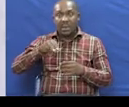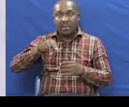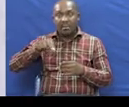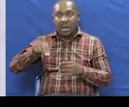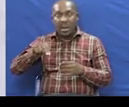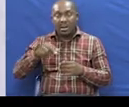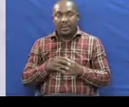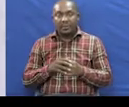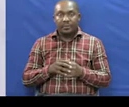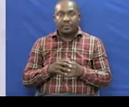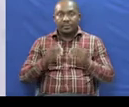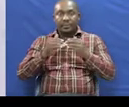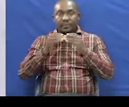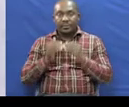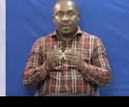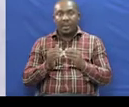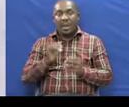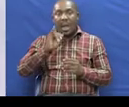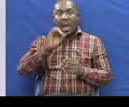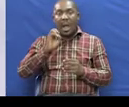From manganese, we have iron.